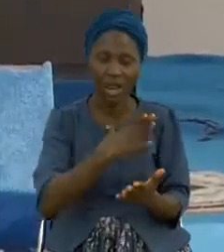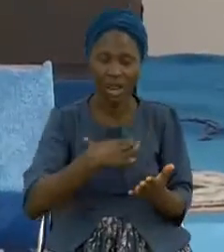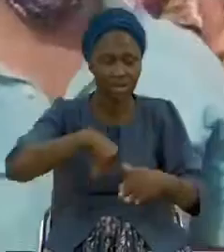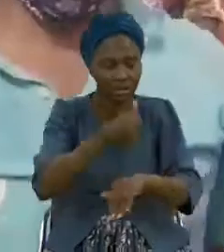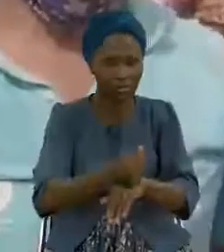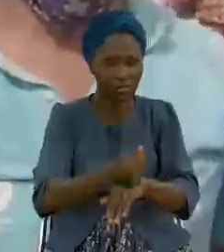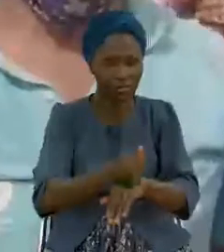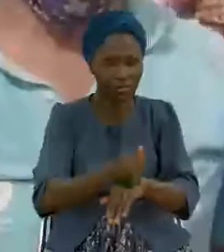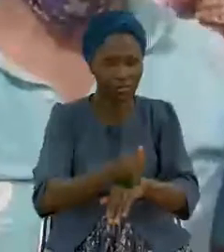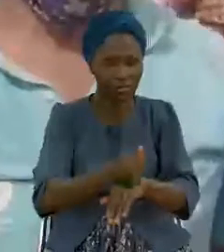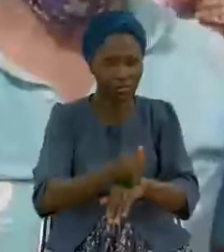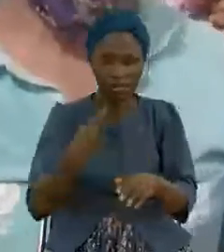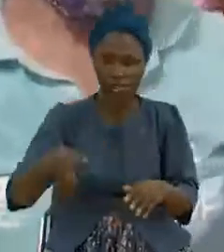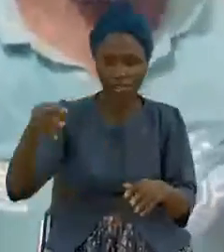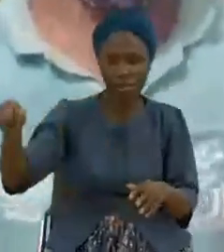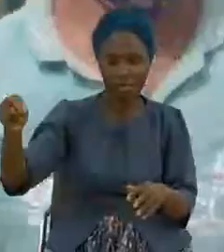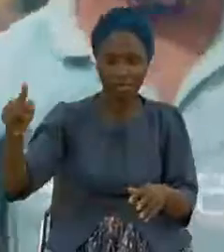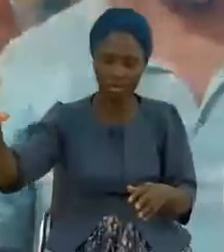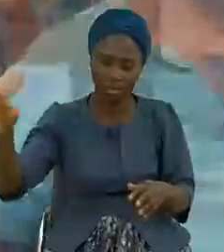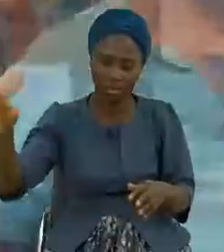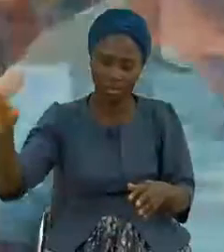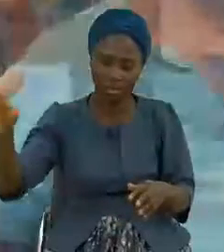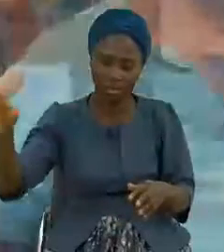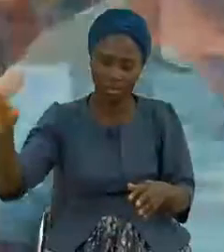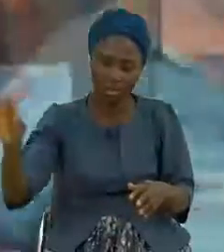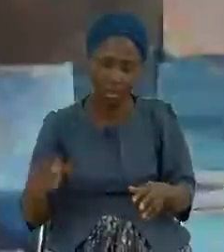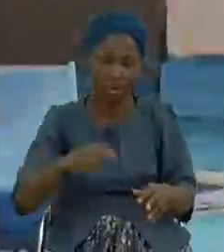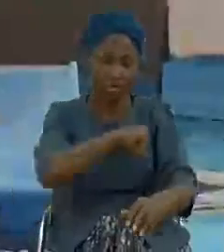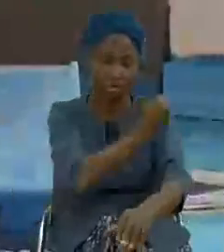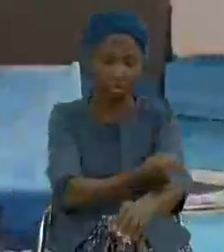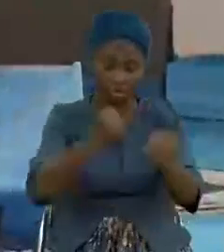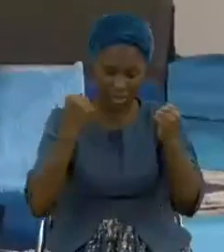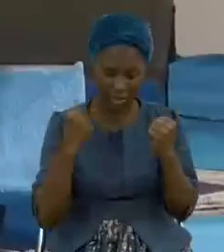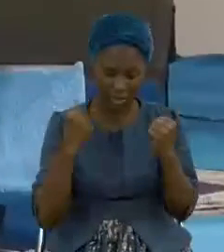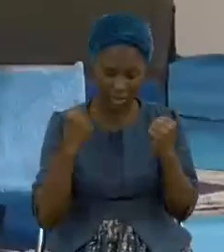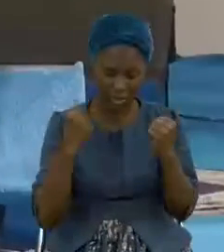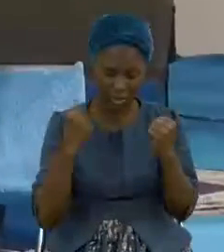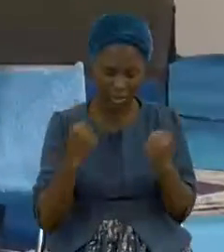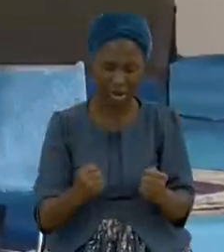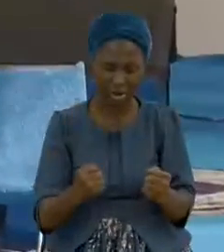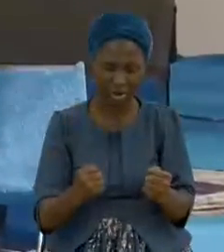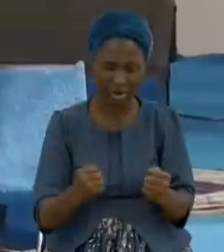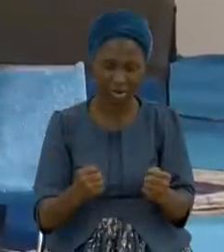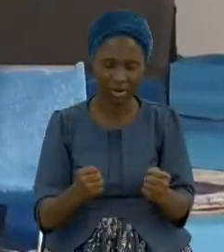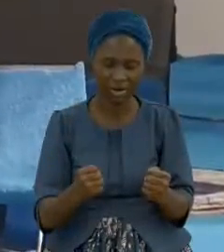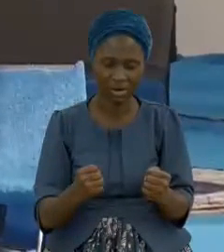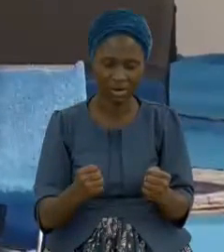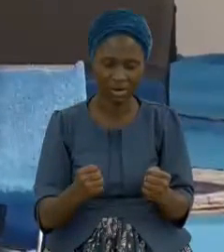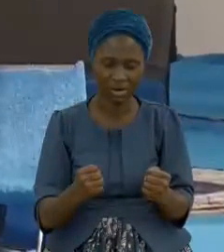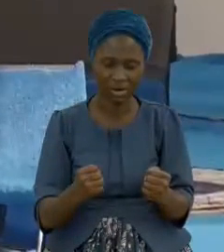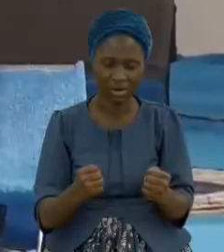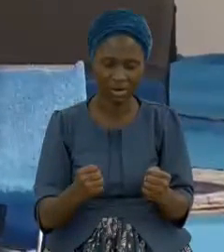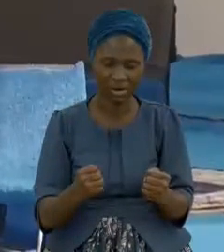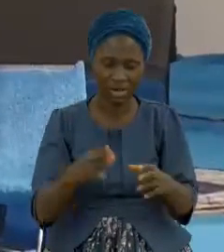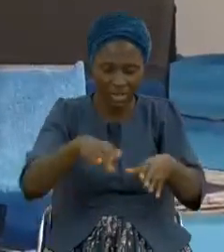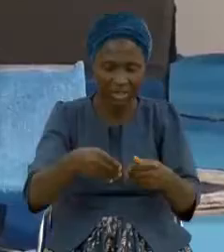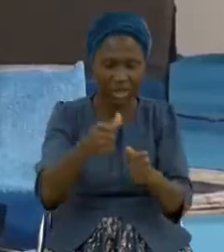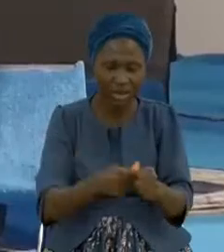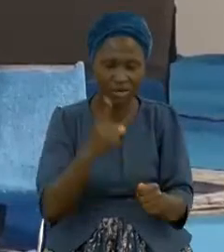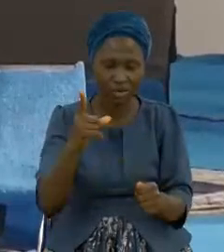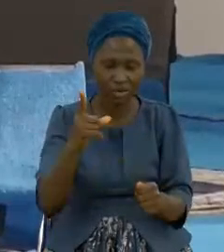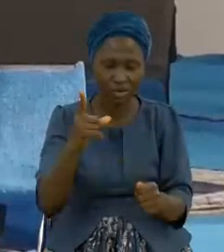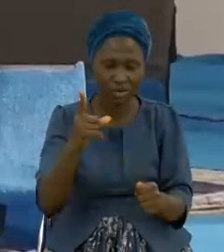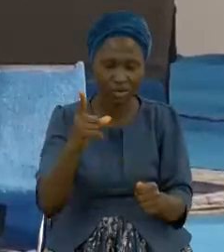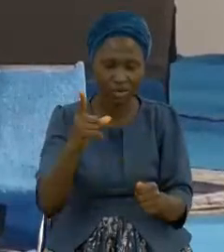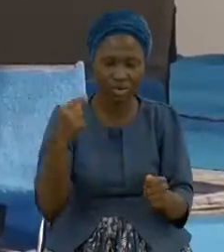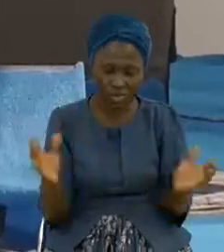supernatural power. Amen. Give everyone the motivation for soul seeking. Amen. And we